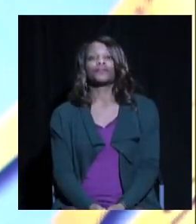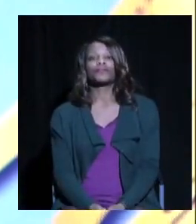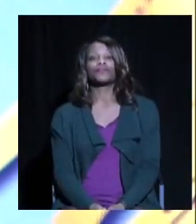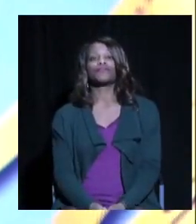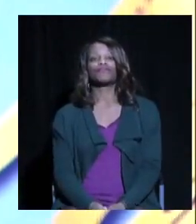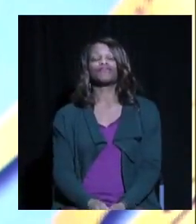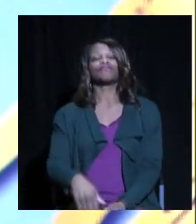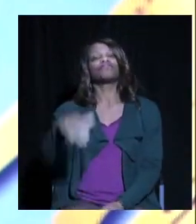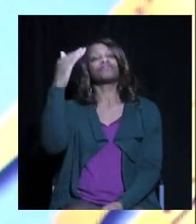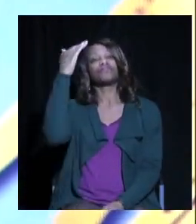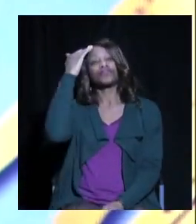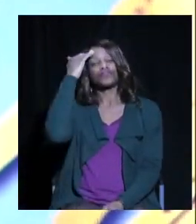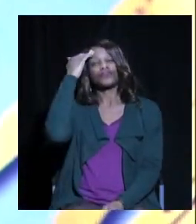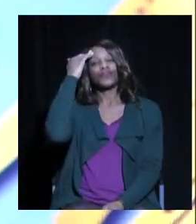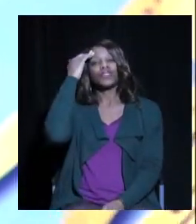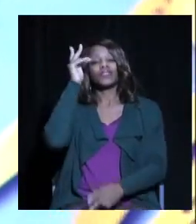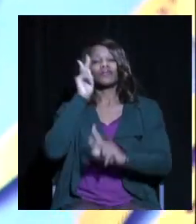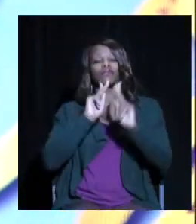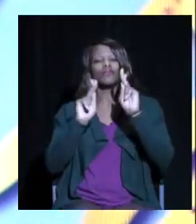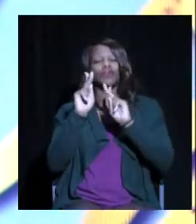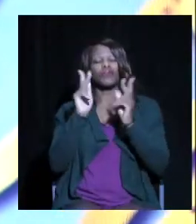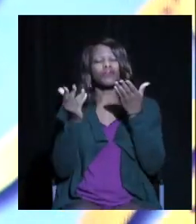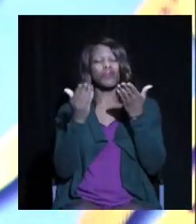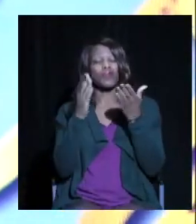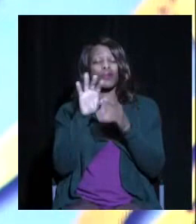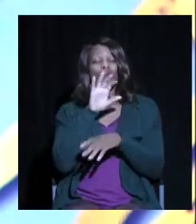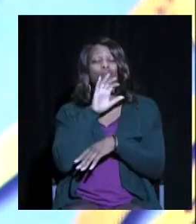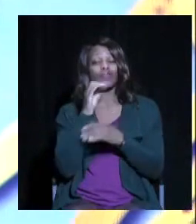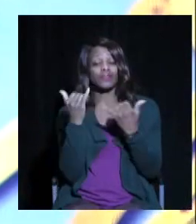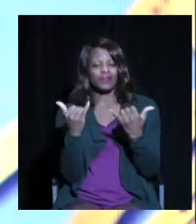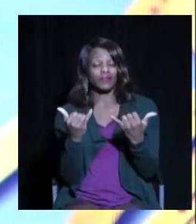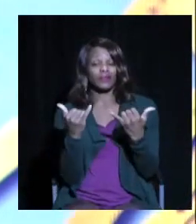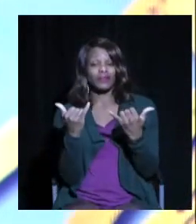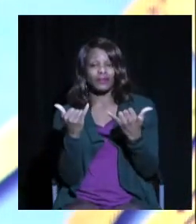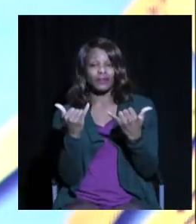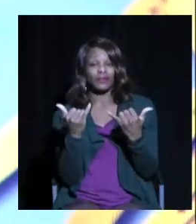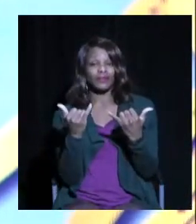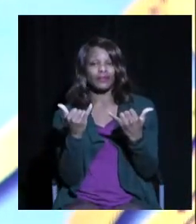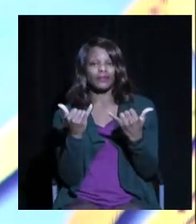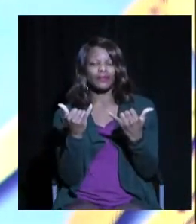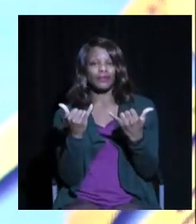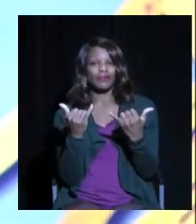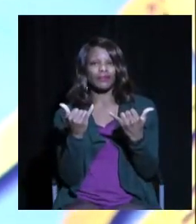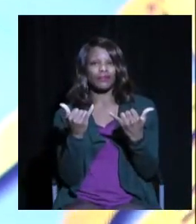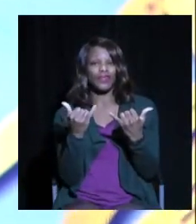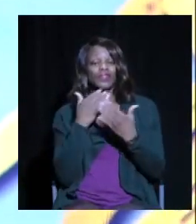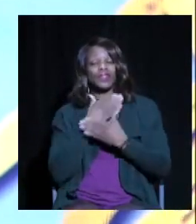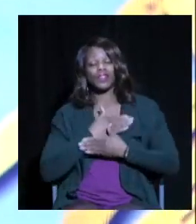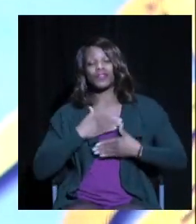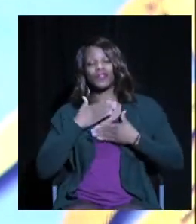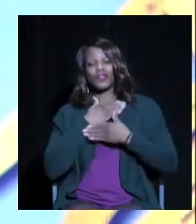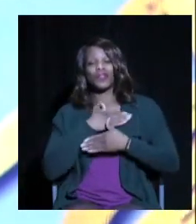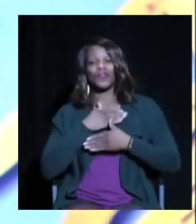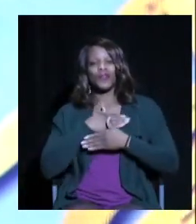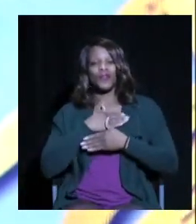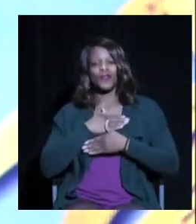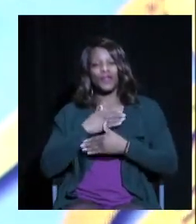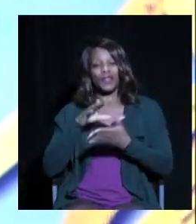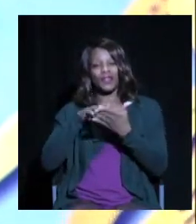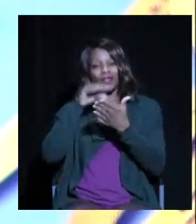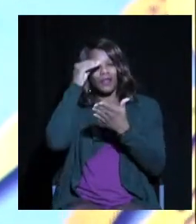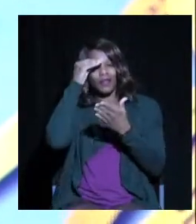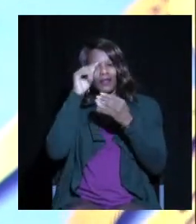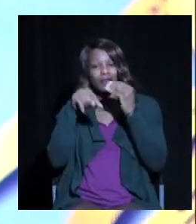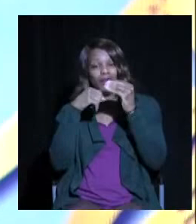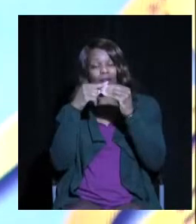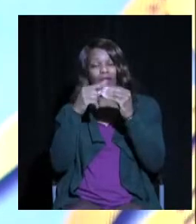I know that there may be some people who are watching right now who are enjoying hearing about Jesus. Maybe you've never